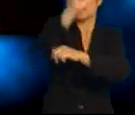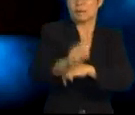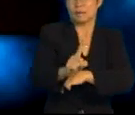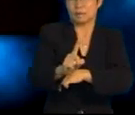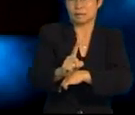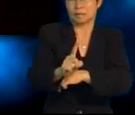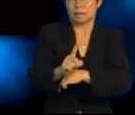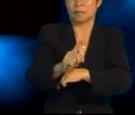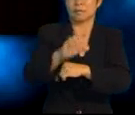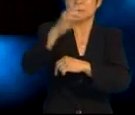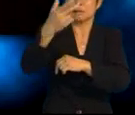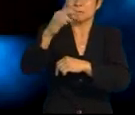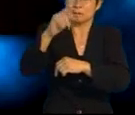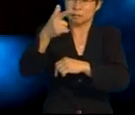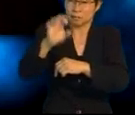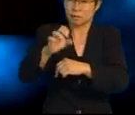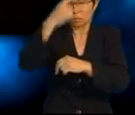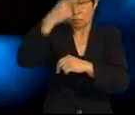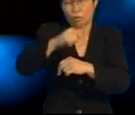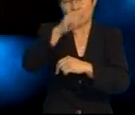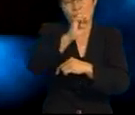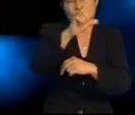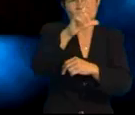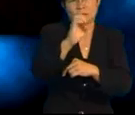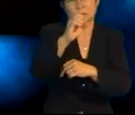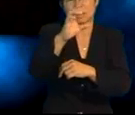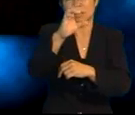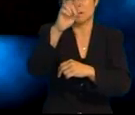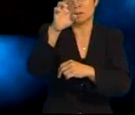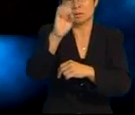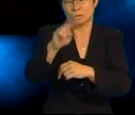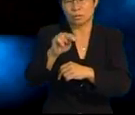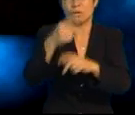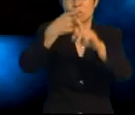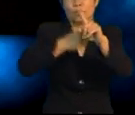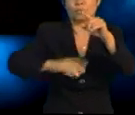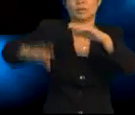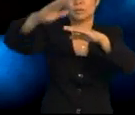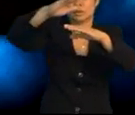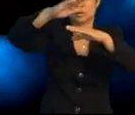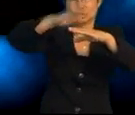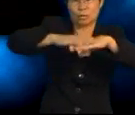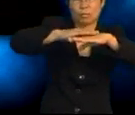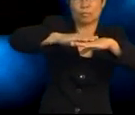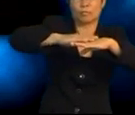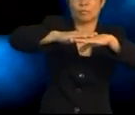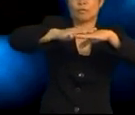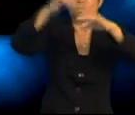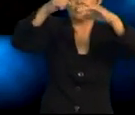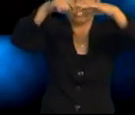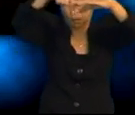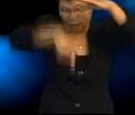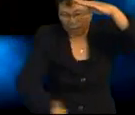a discharge path for the electrons to flow from the top of the building down to the